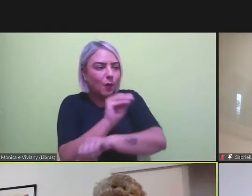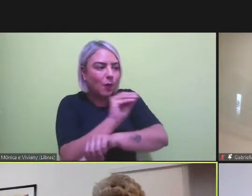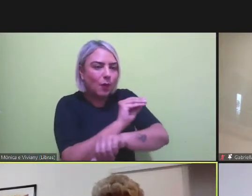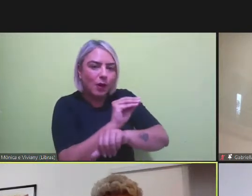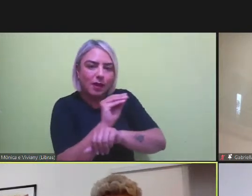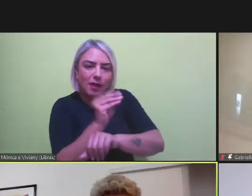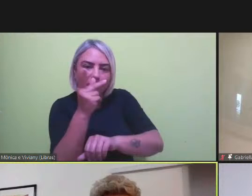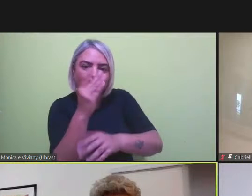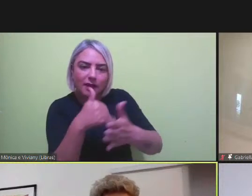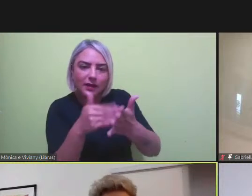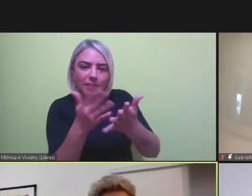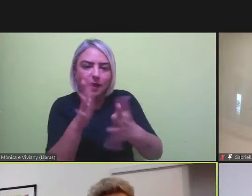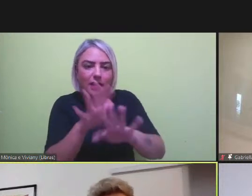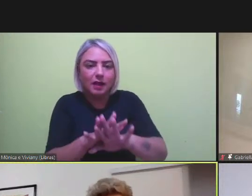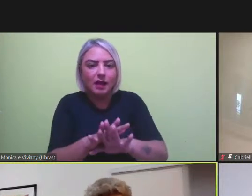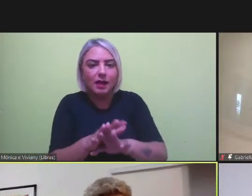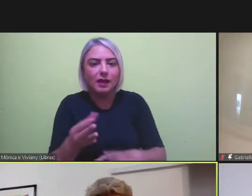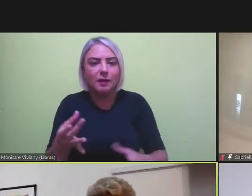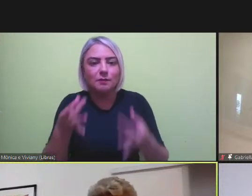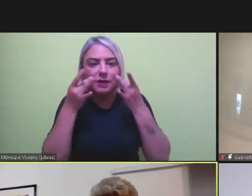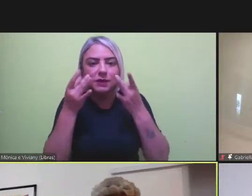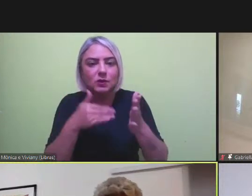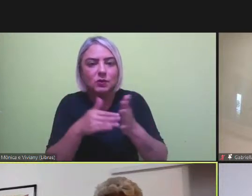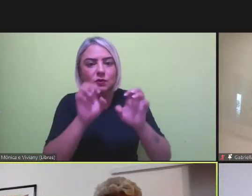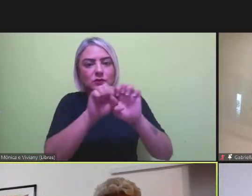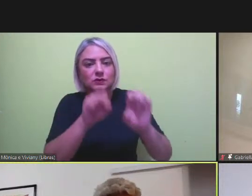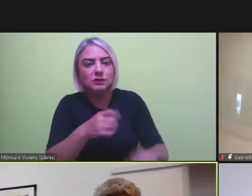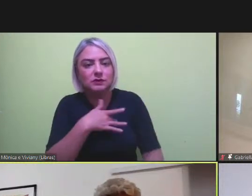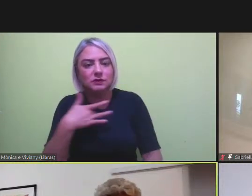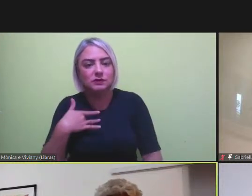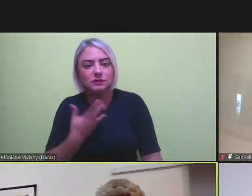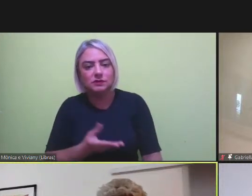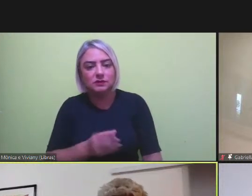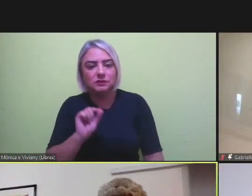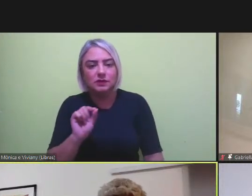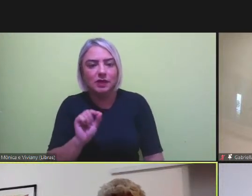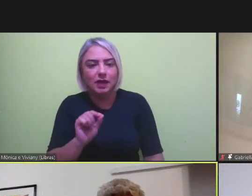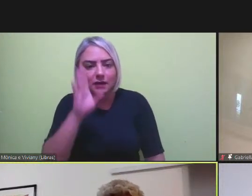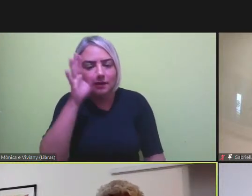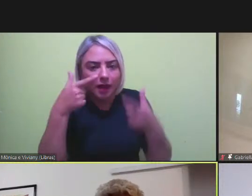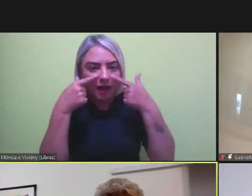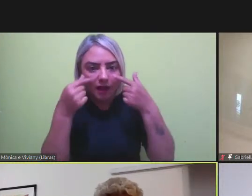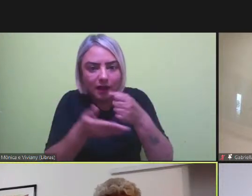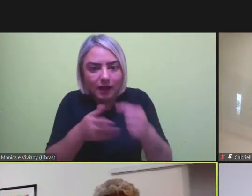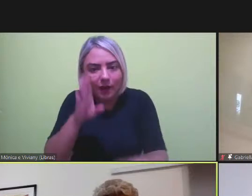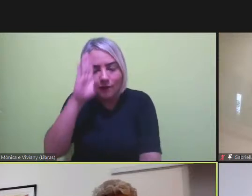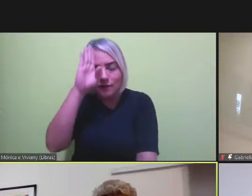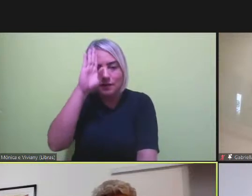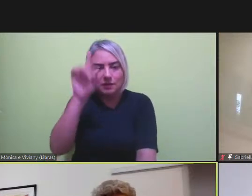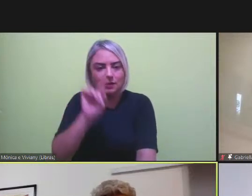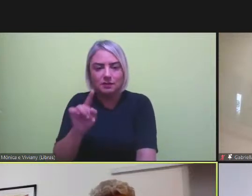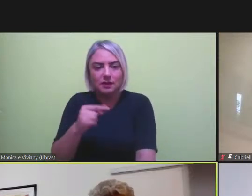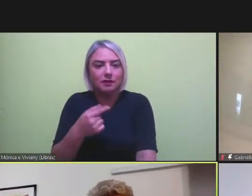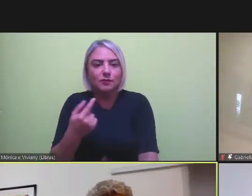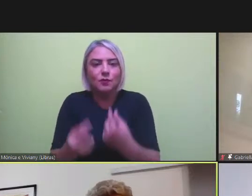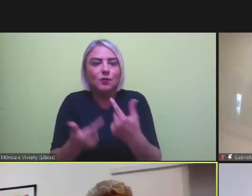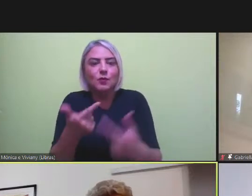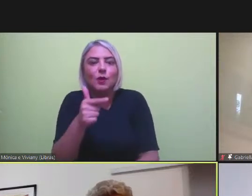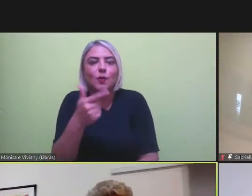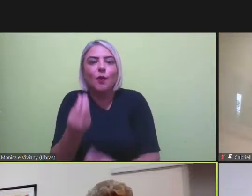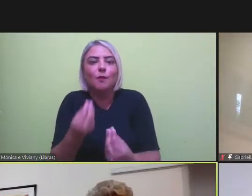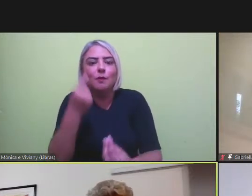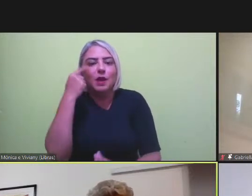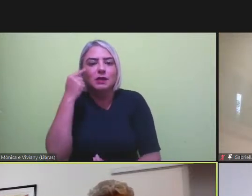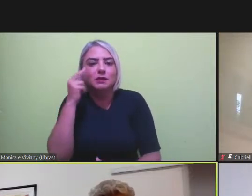And integral work is present in all this health system, but in the primary healthcare, it is fundamental. You cannot think